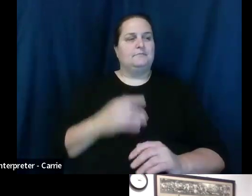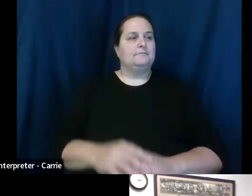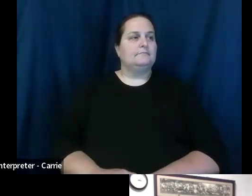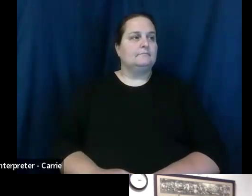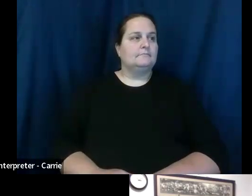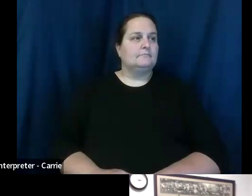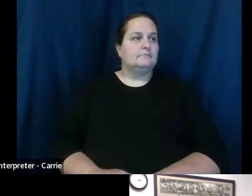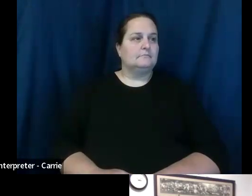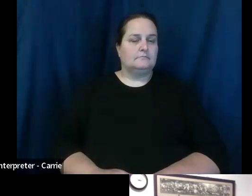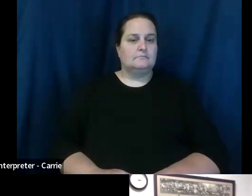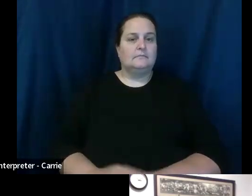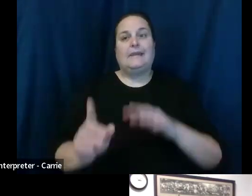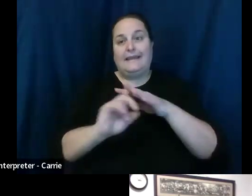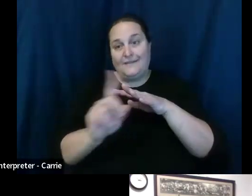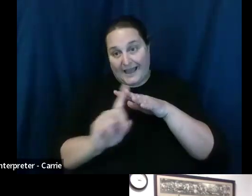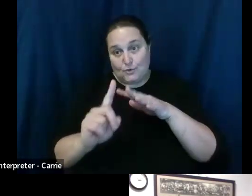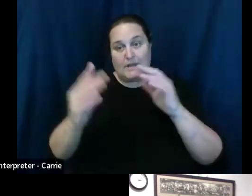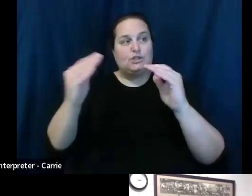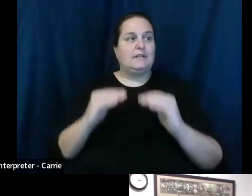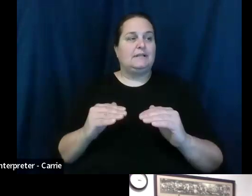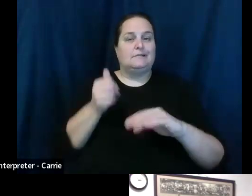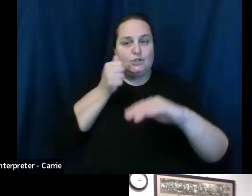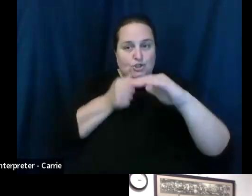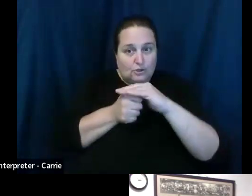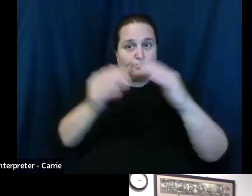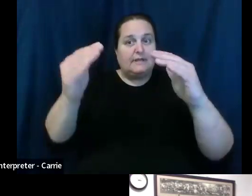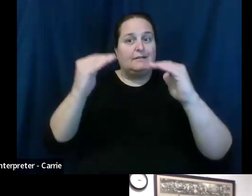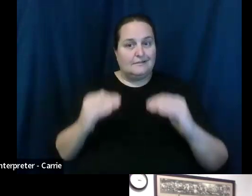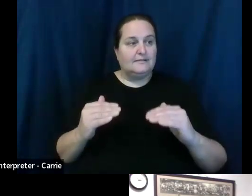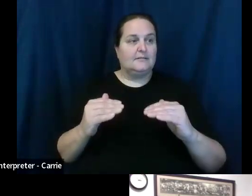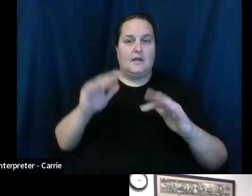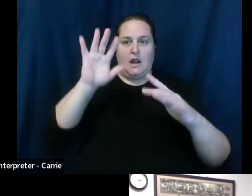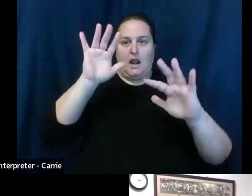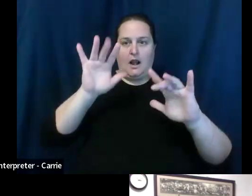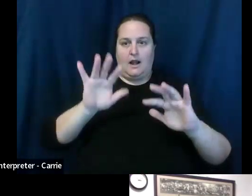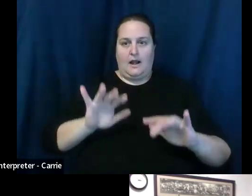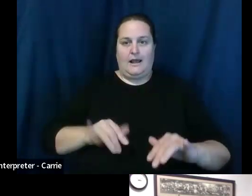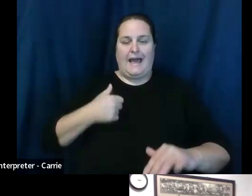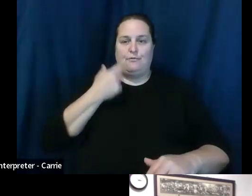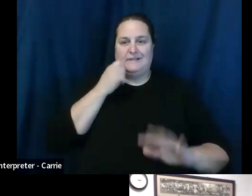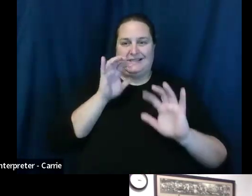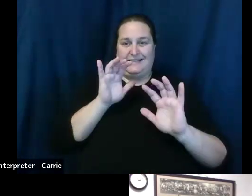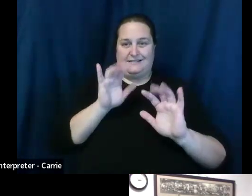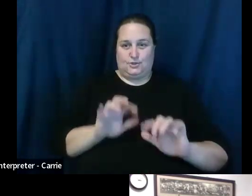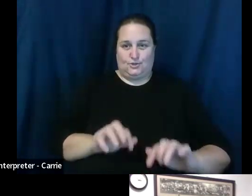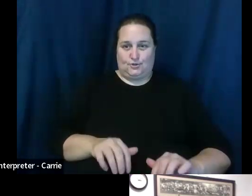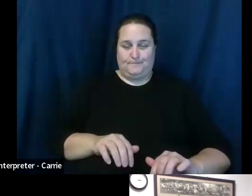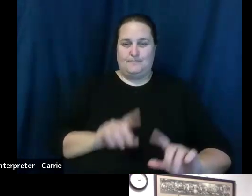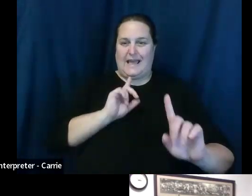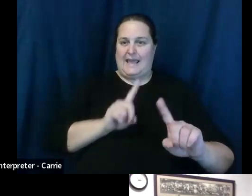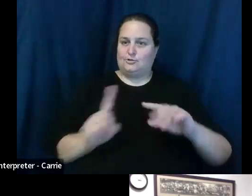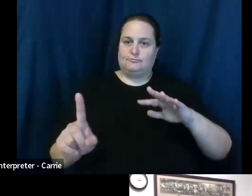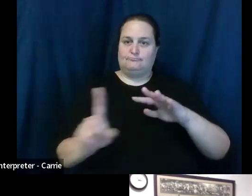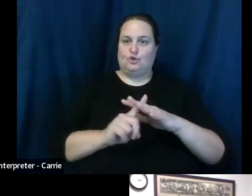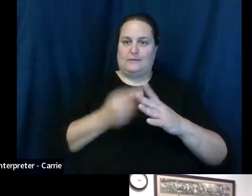or the ones for evacuation and for sheltering. So all of the answers you typed in for step 1, and then